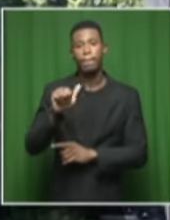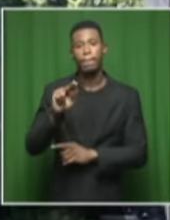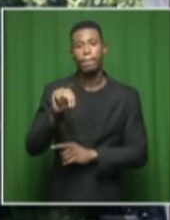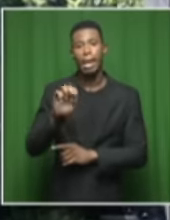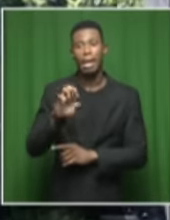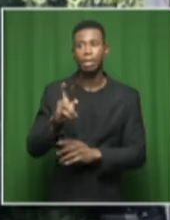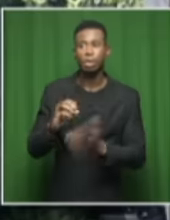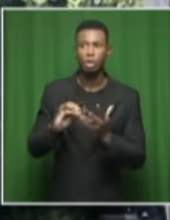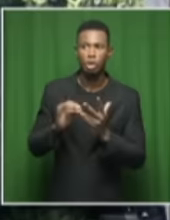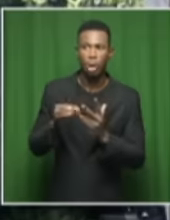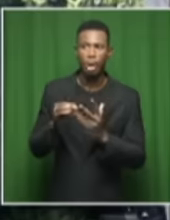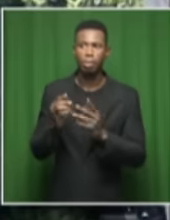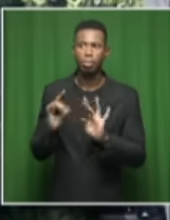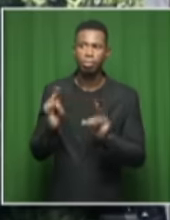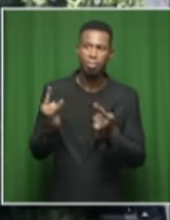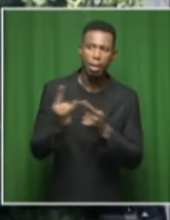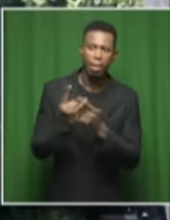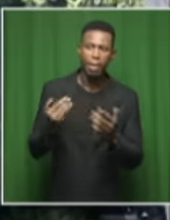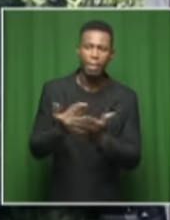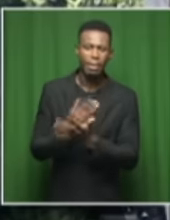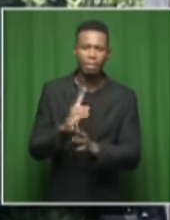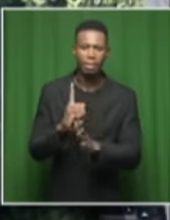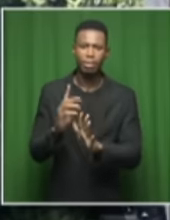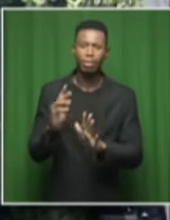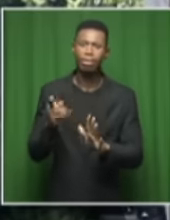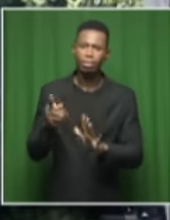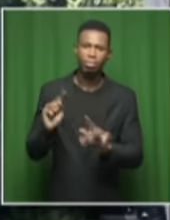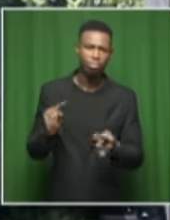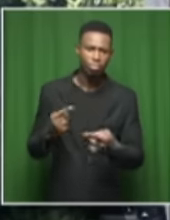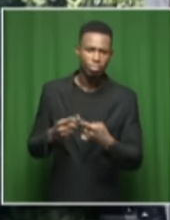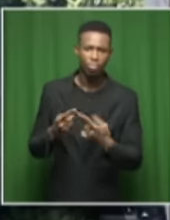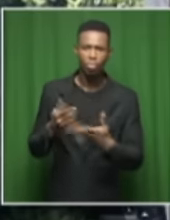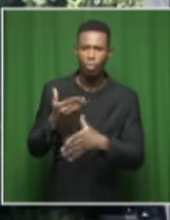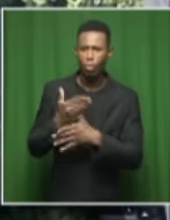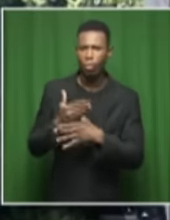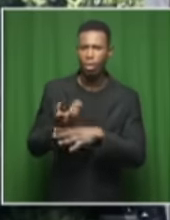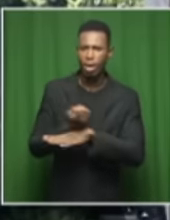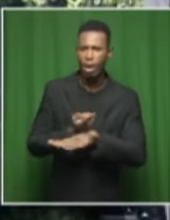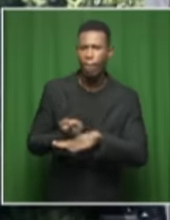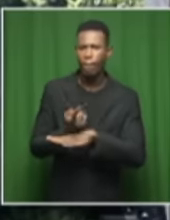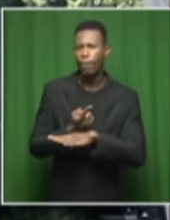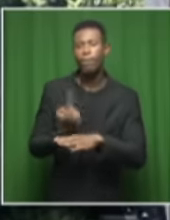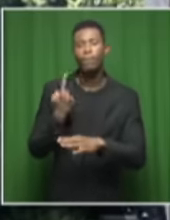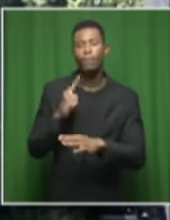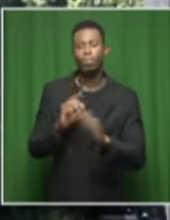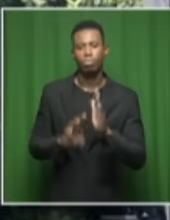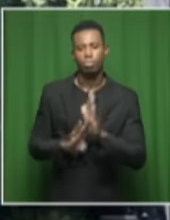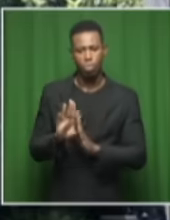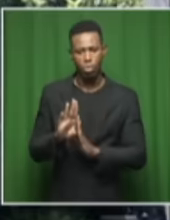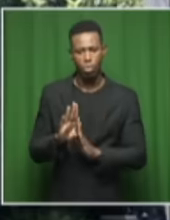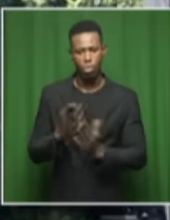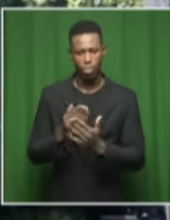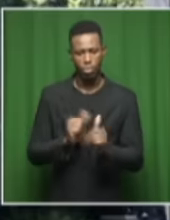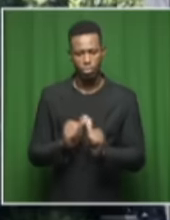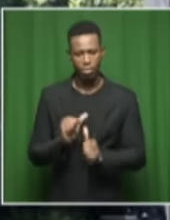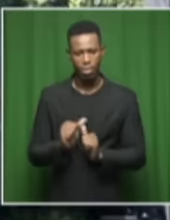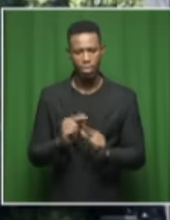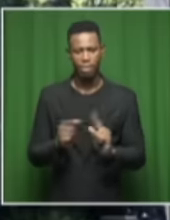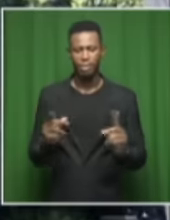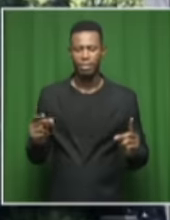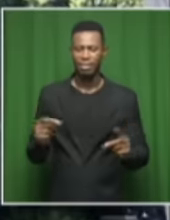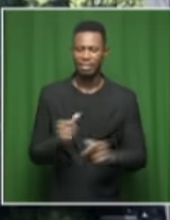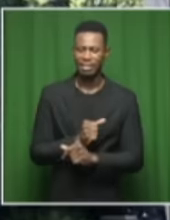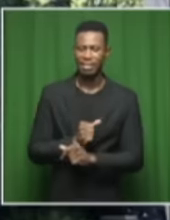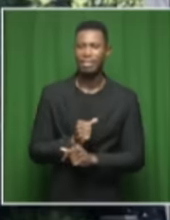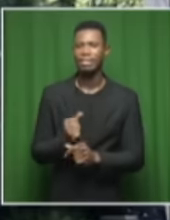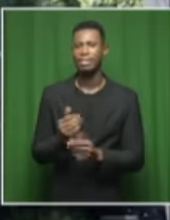his best to get them over. He puts in hours and hours of work to improve and get better. So, yeah, it was just unfortunate. He